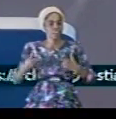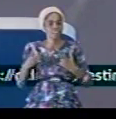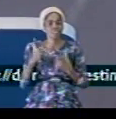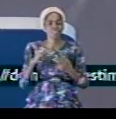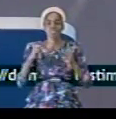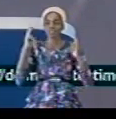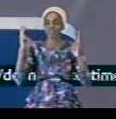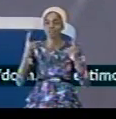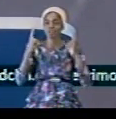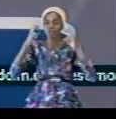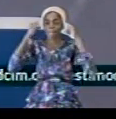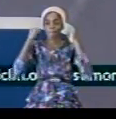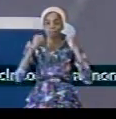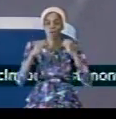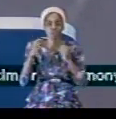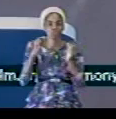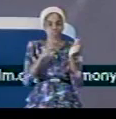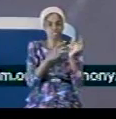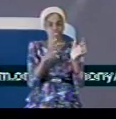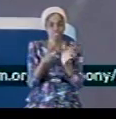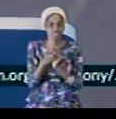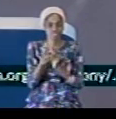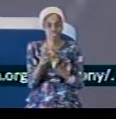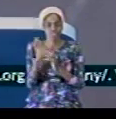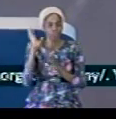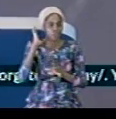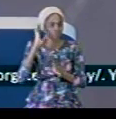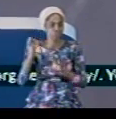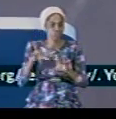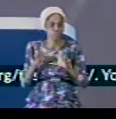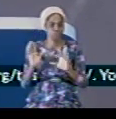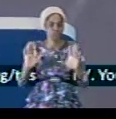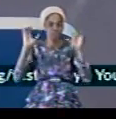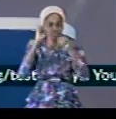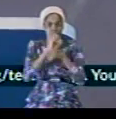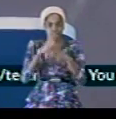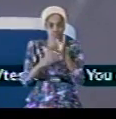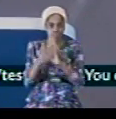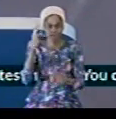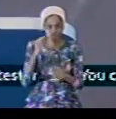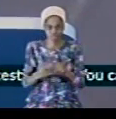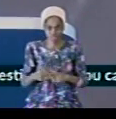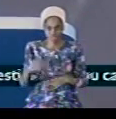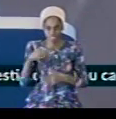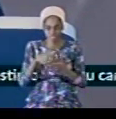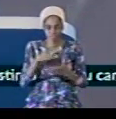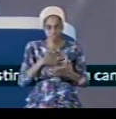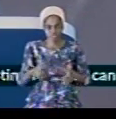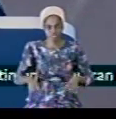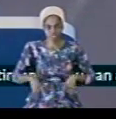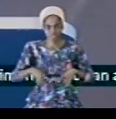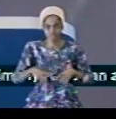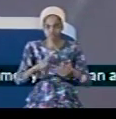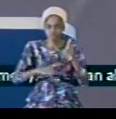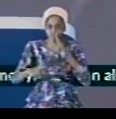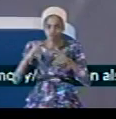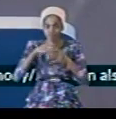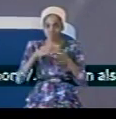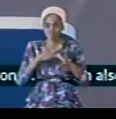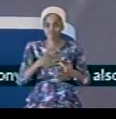of Jesus Christ will wrought the wonders. In my life, in my own